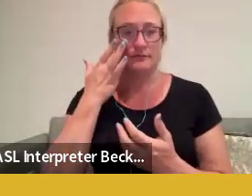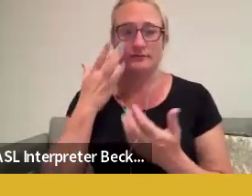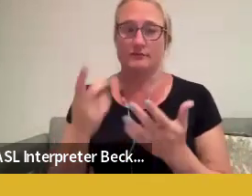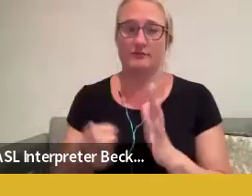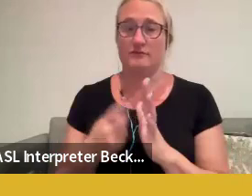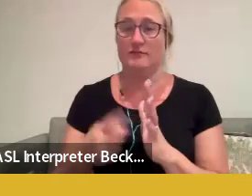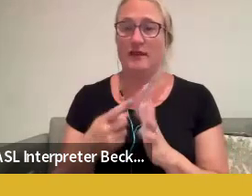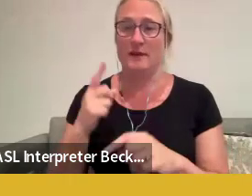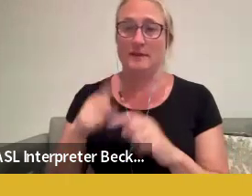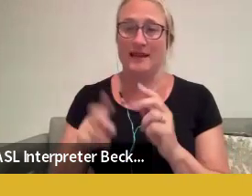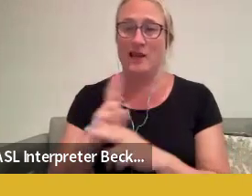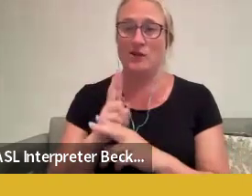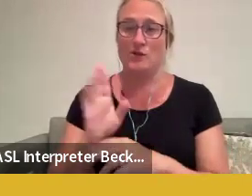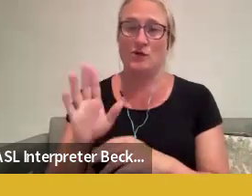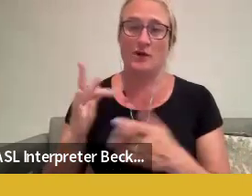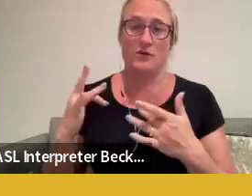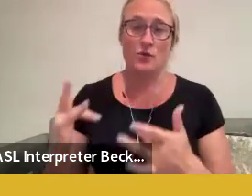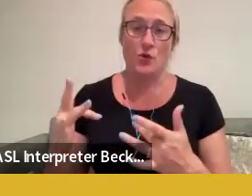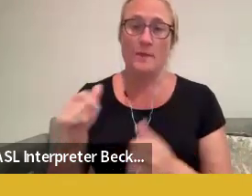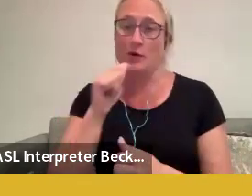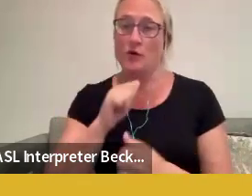to use your normal coping mechanisms.